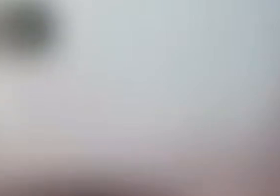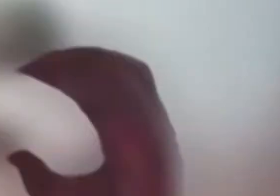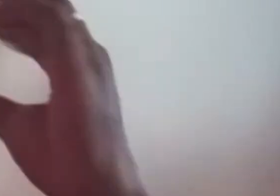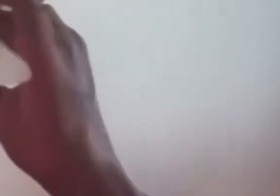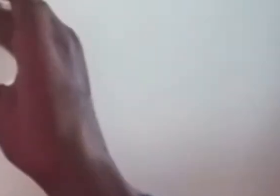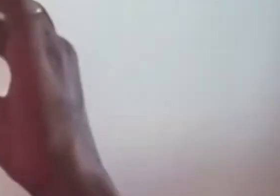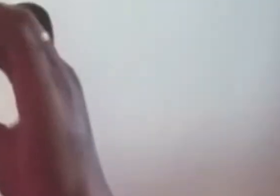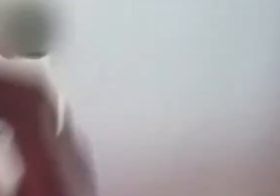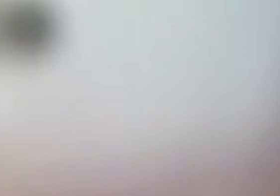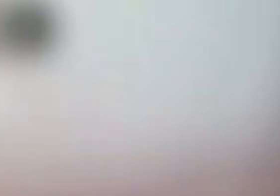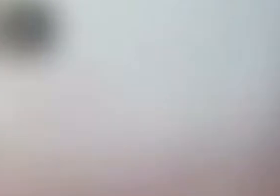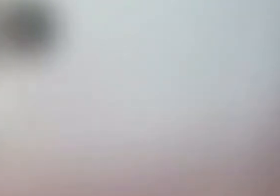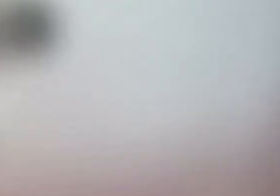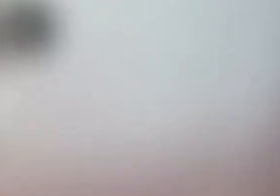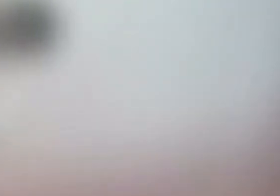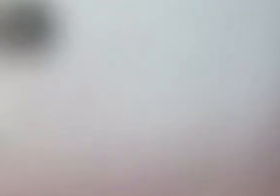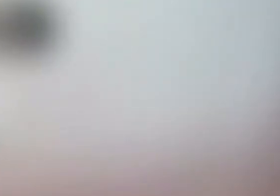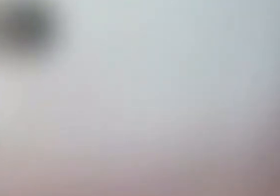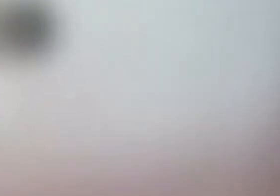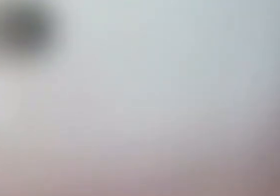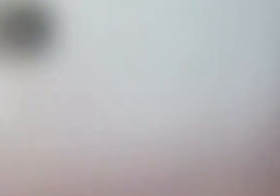approved is a single dose.